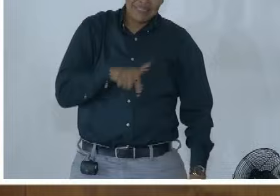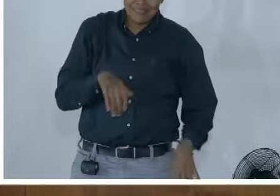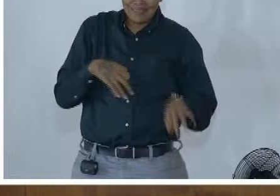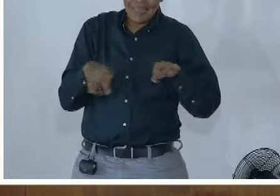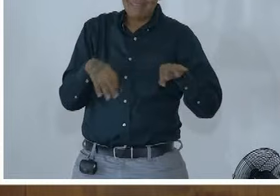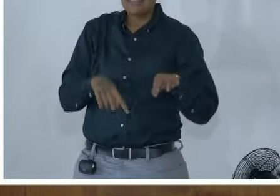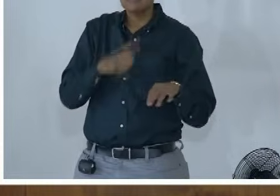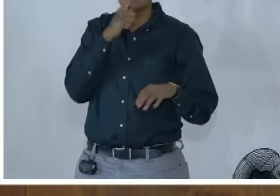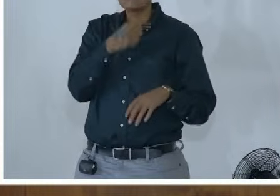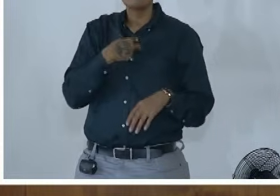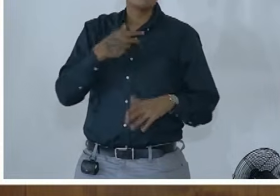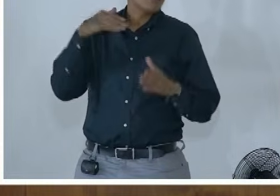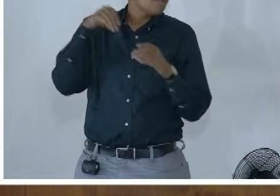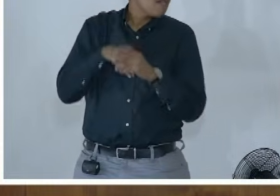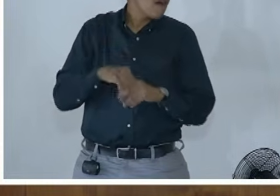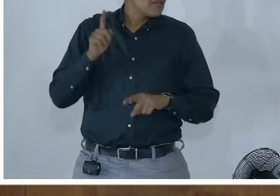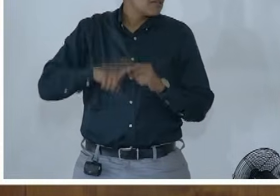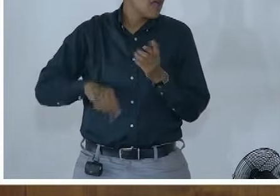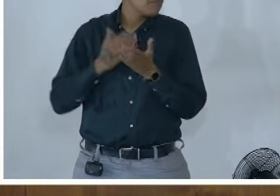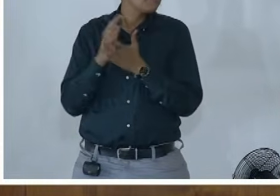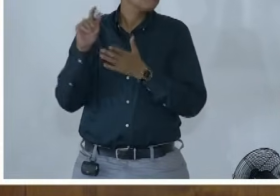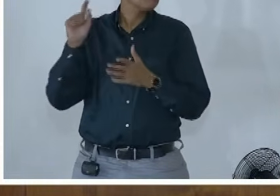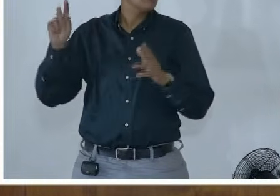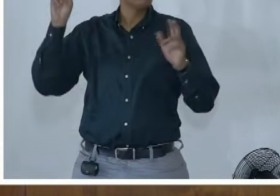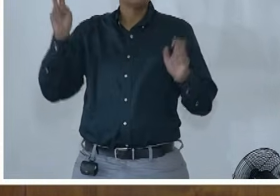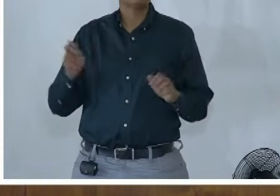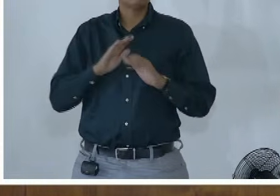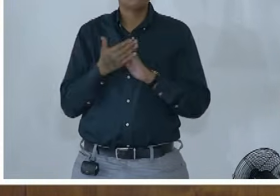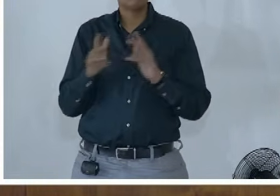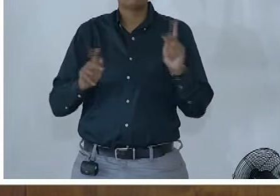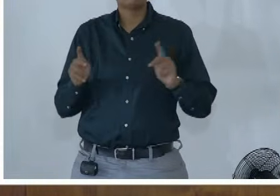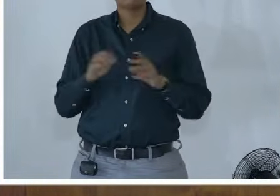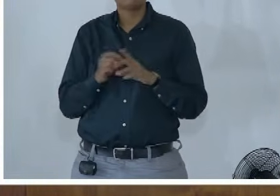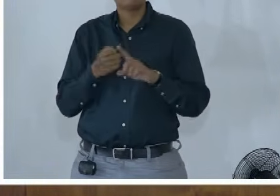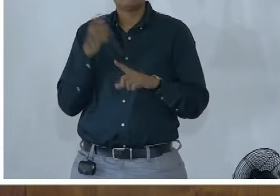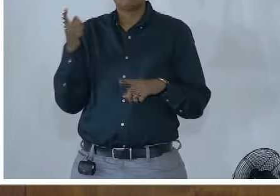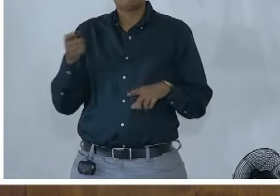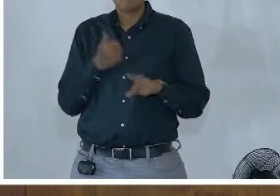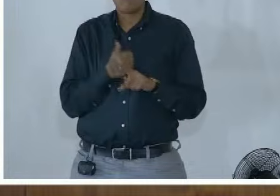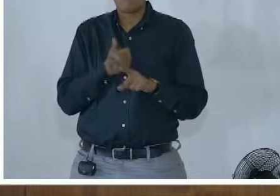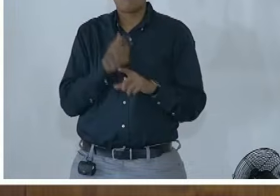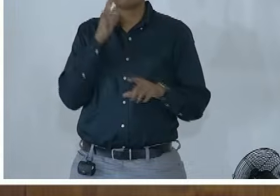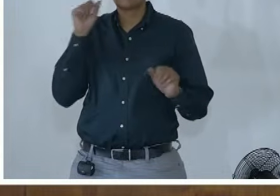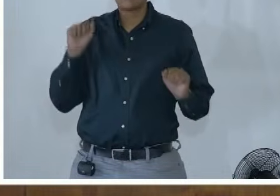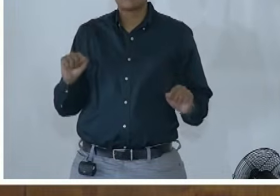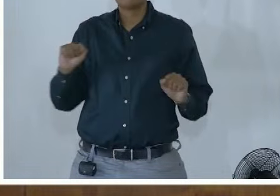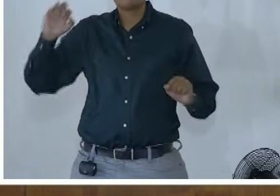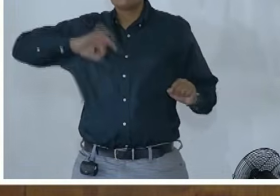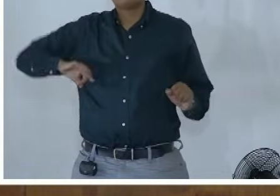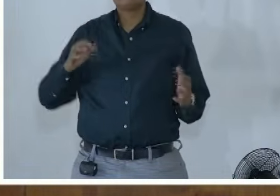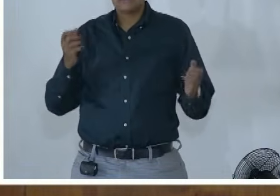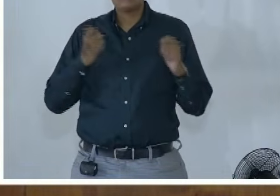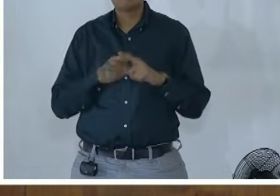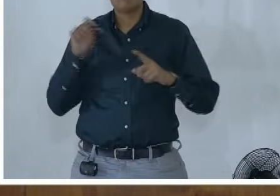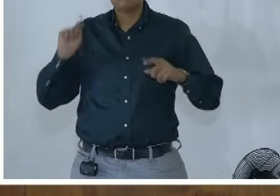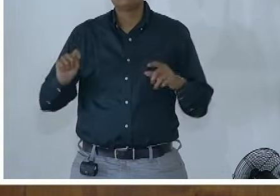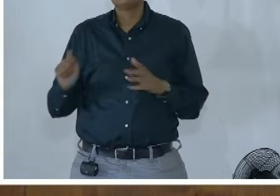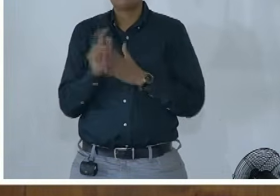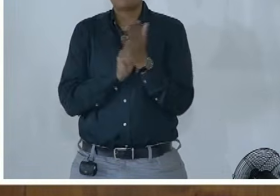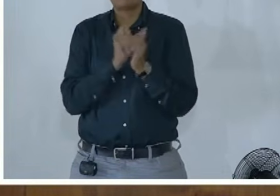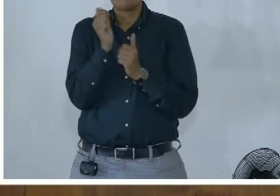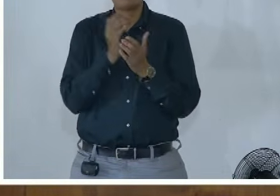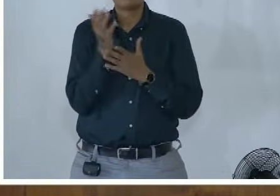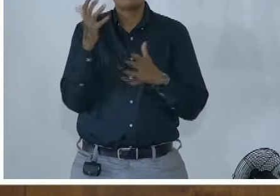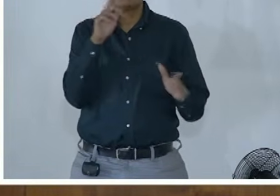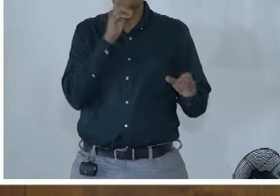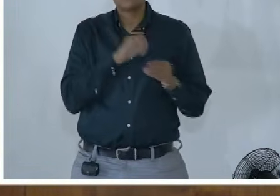would be precluding and excluding those categories of Jamaicans from being able to benefit from this act, or